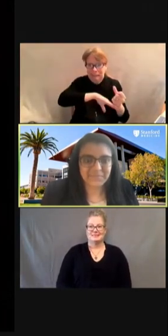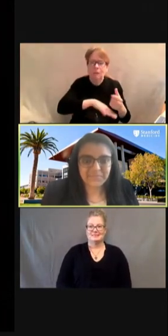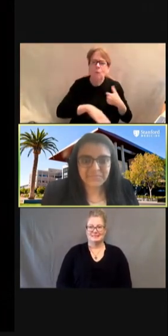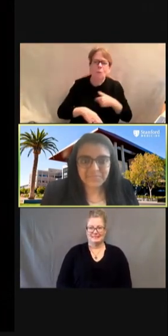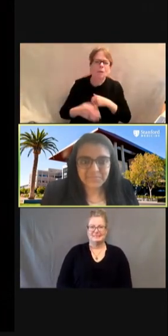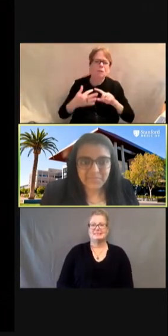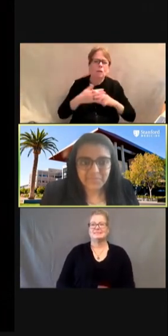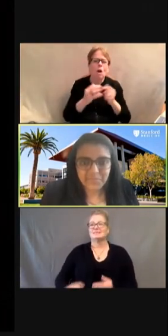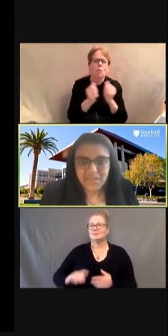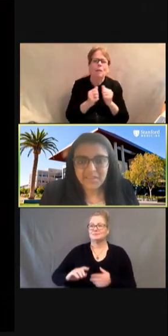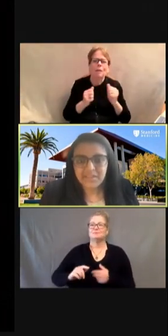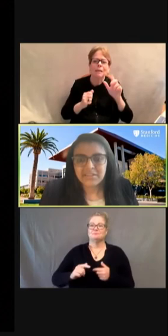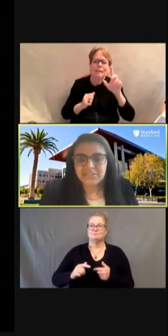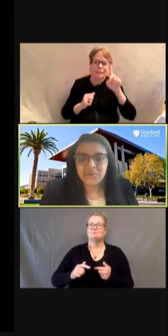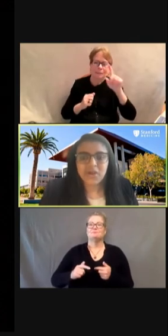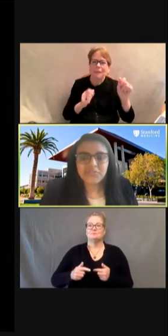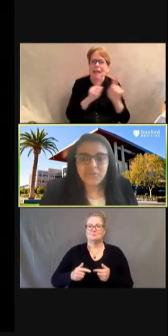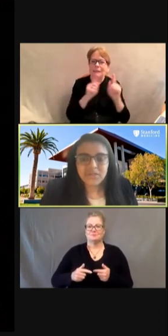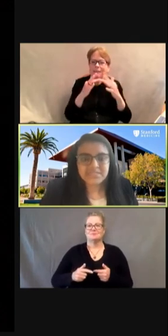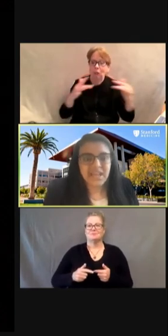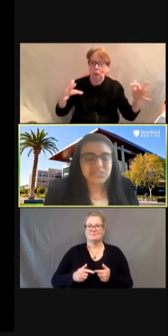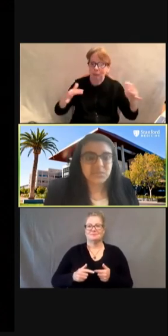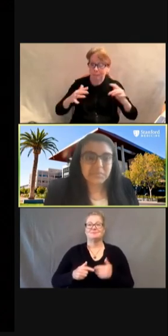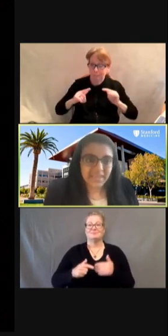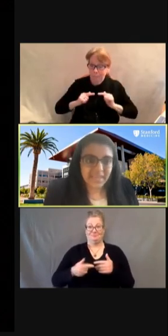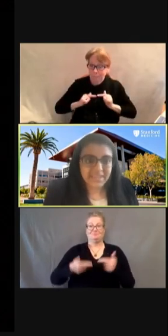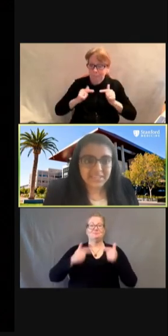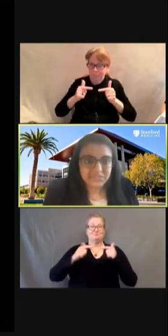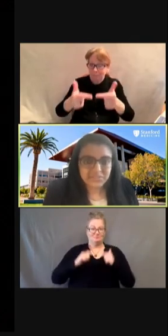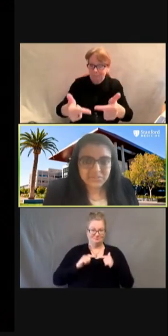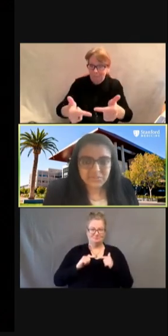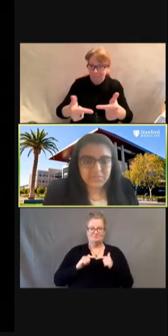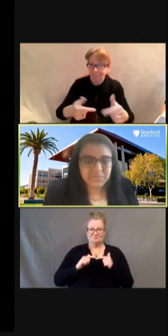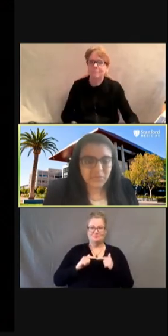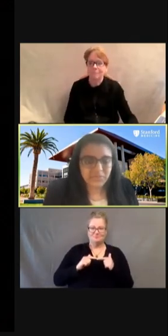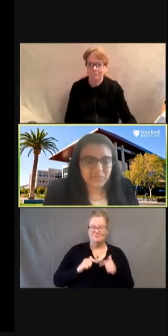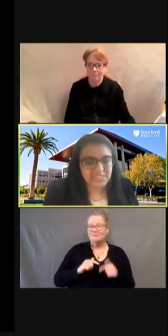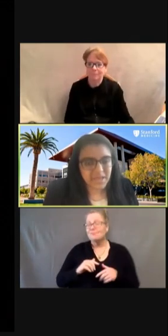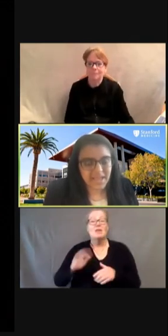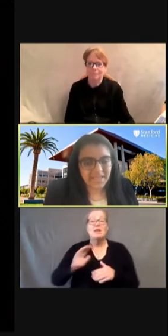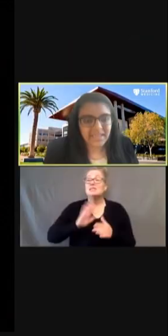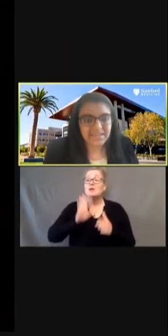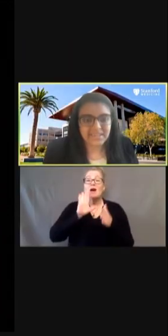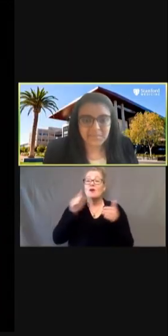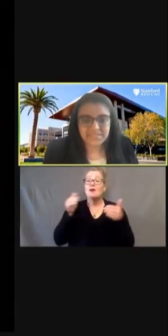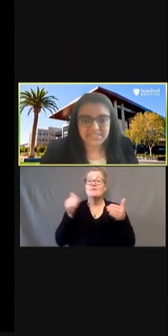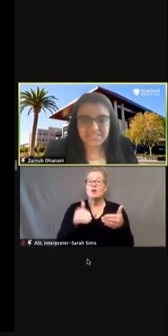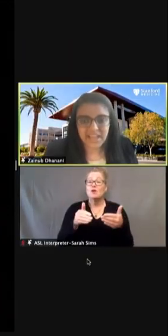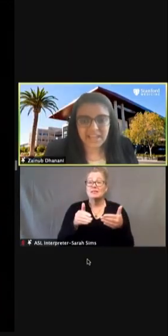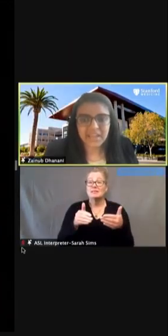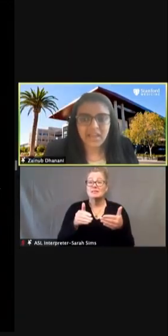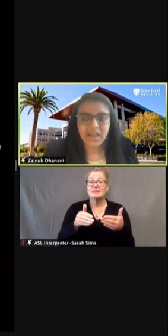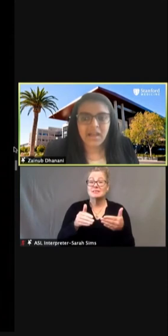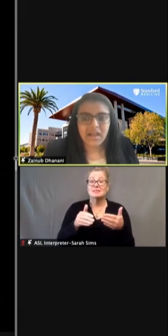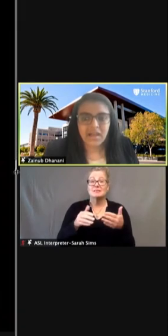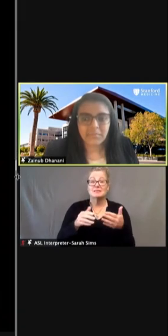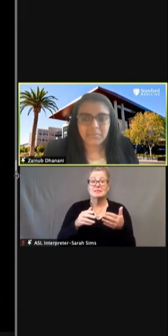diversity. So our focus as we began as groups, both for SMAC and